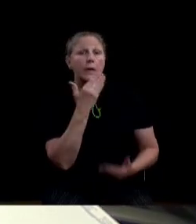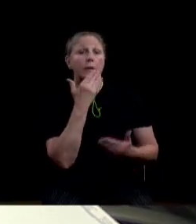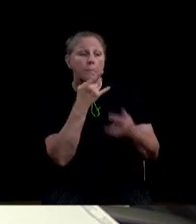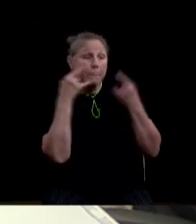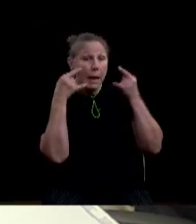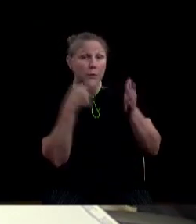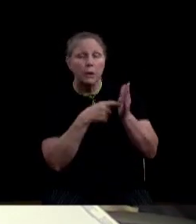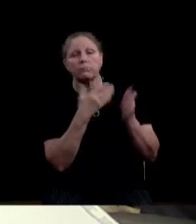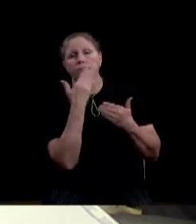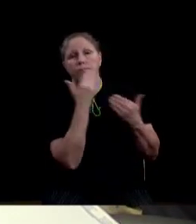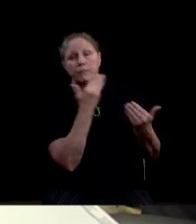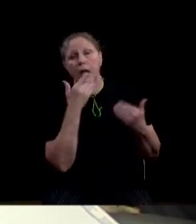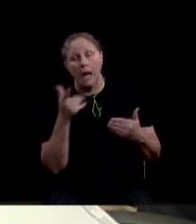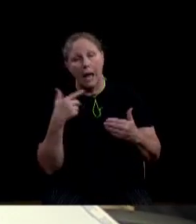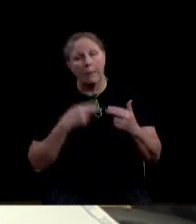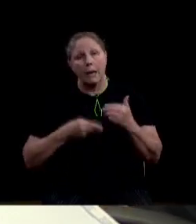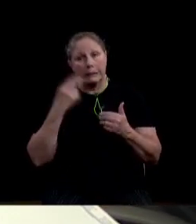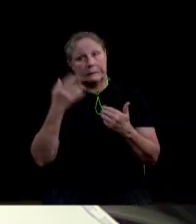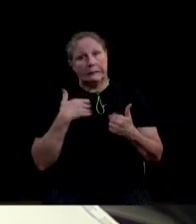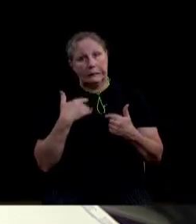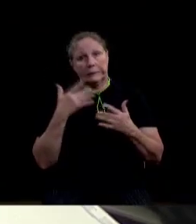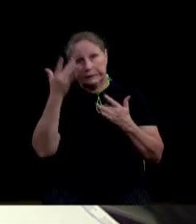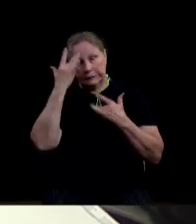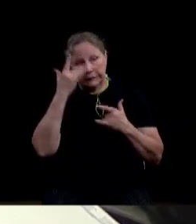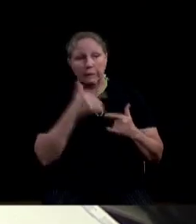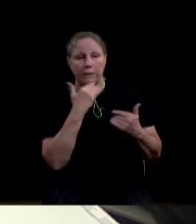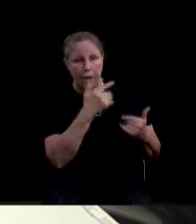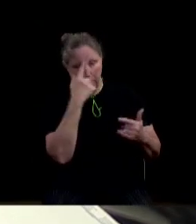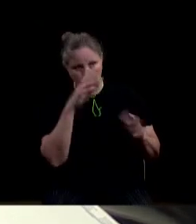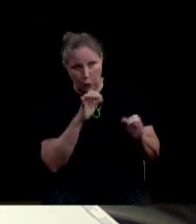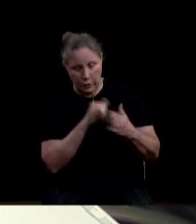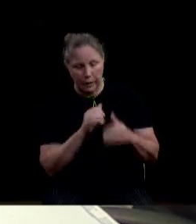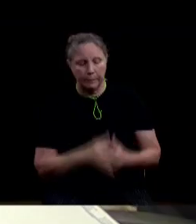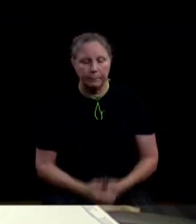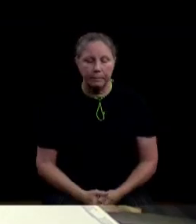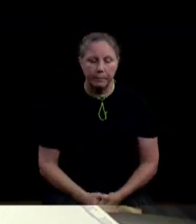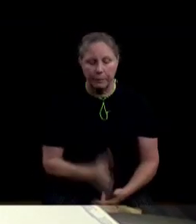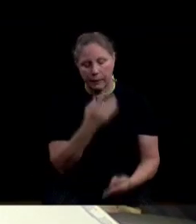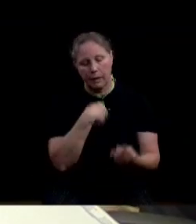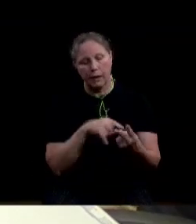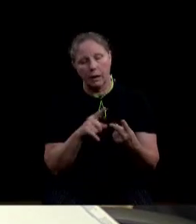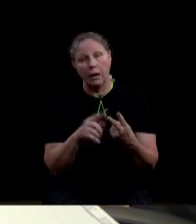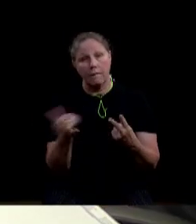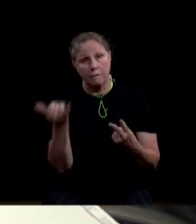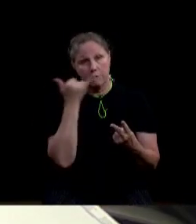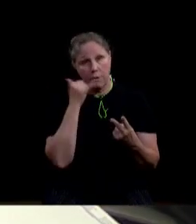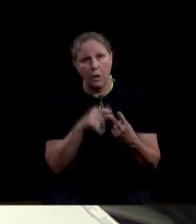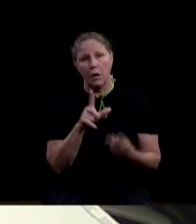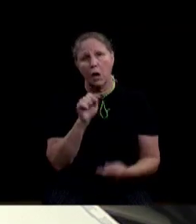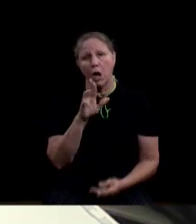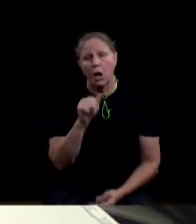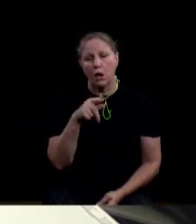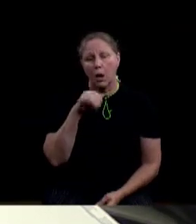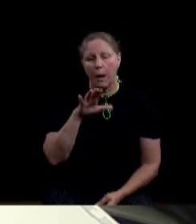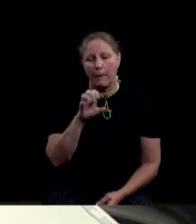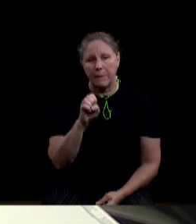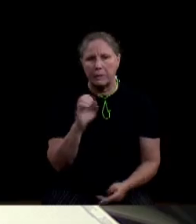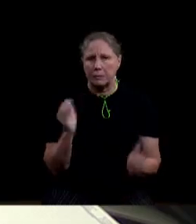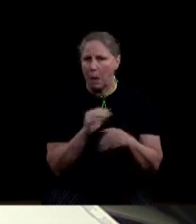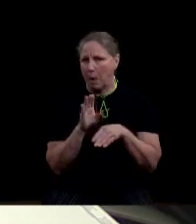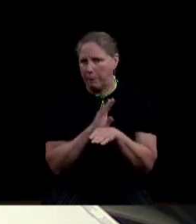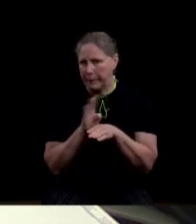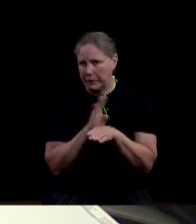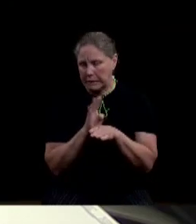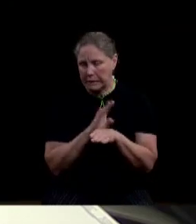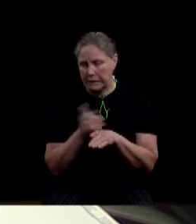by Mayor and Council. The next phone call is Laurie Pierce, a small business owner, and is upset with the mask